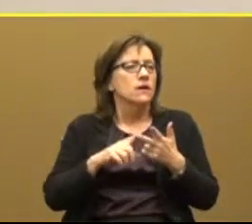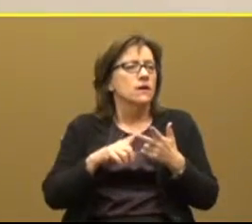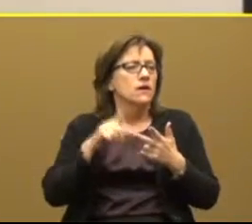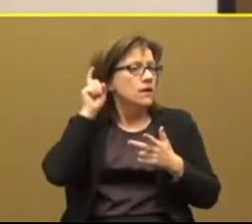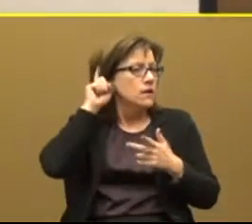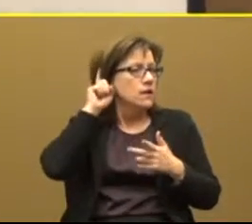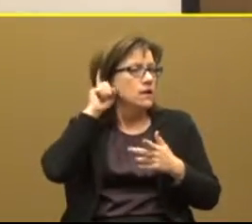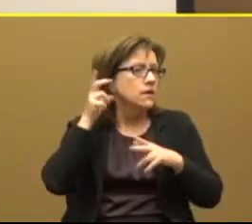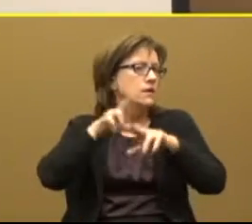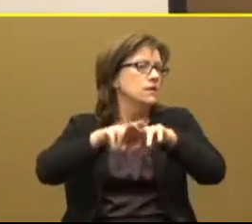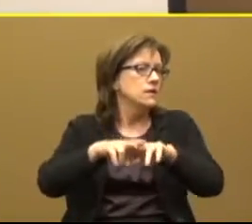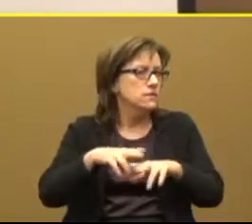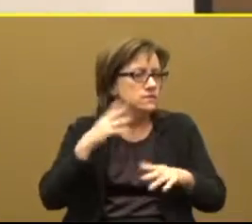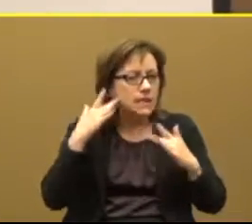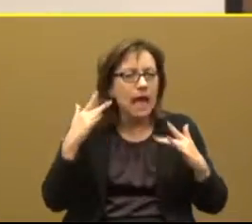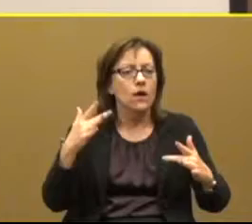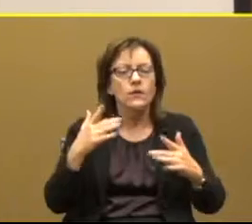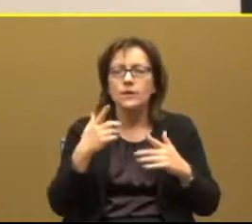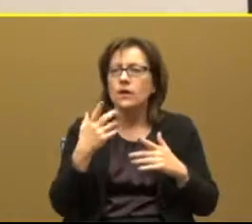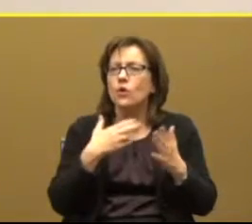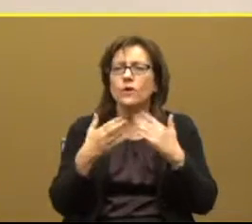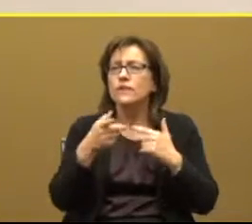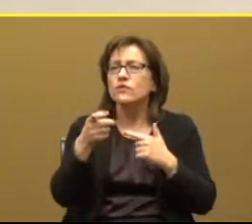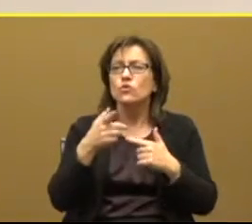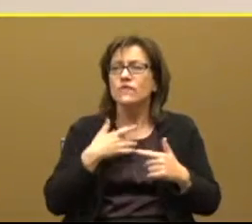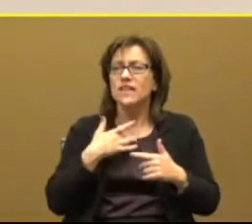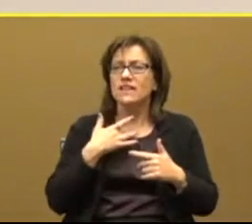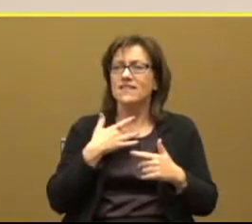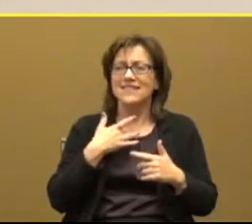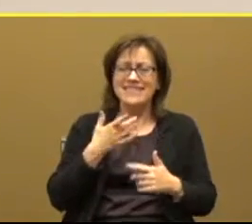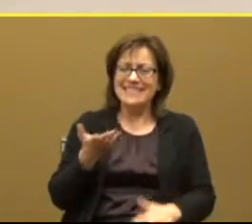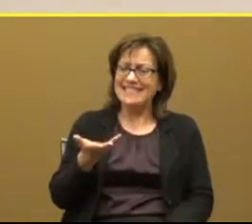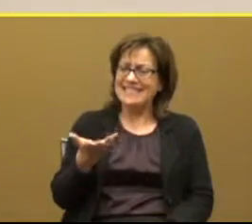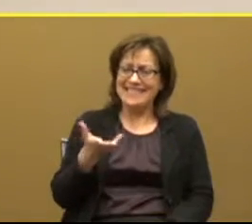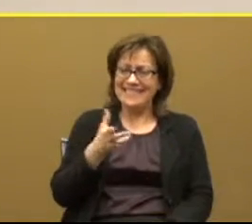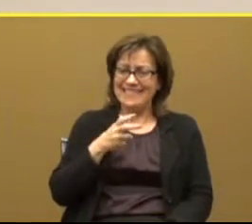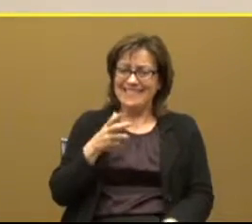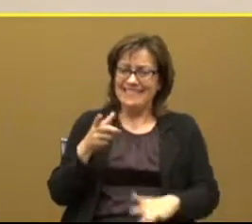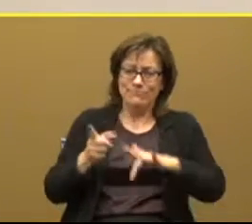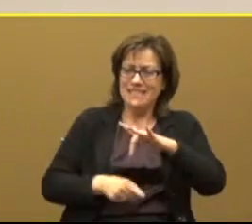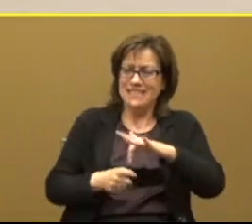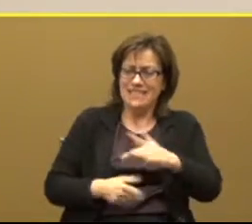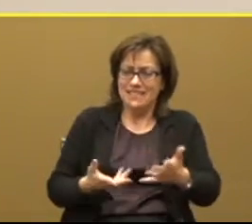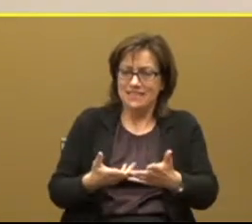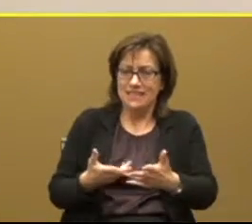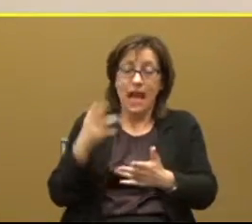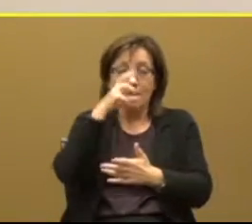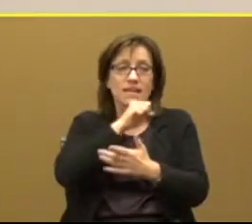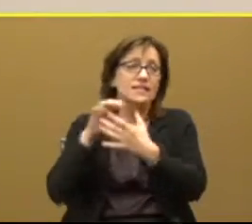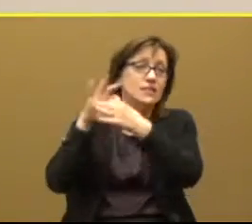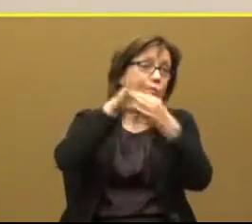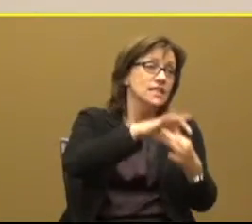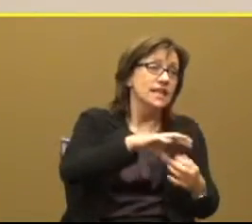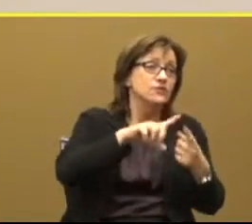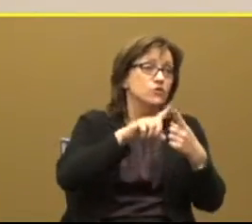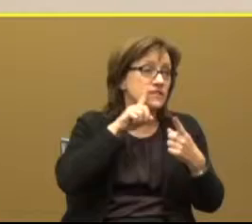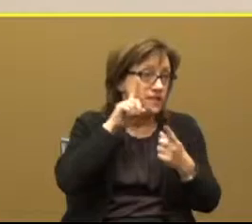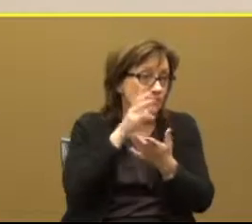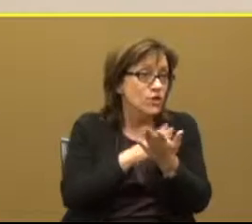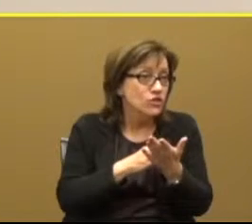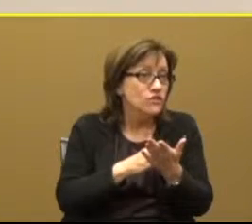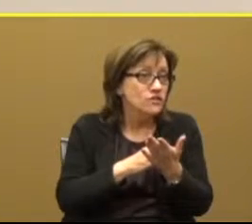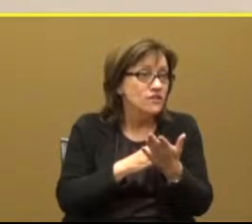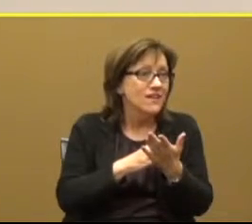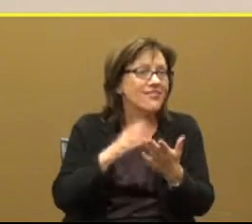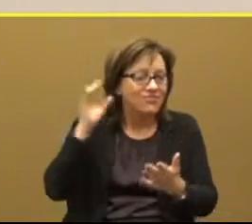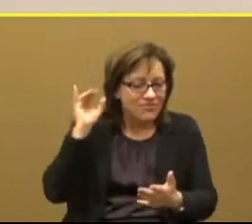amplification issue, and whatever is you feel like is missing, I'm guessing is related to the deafness piece, that's what you're going